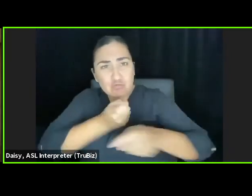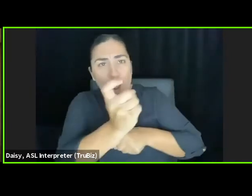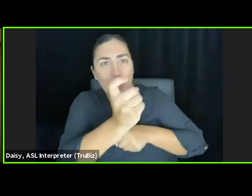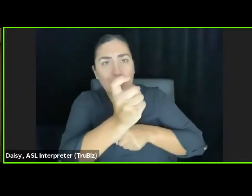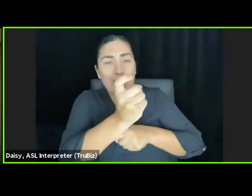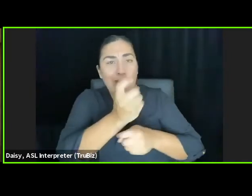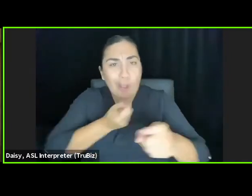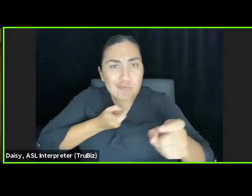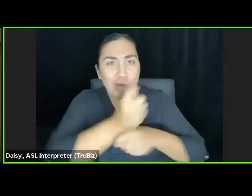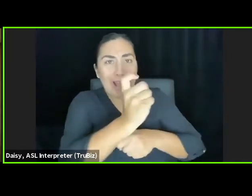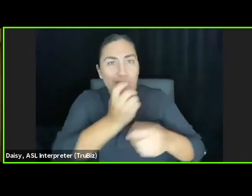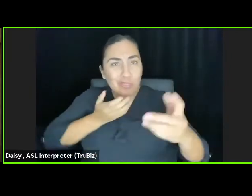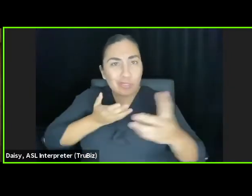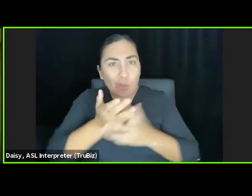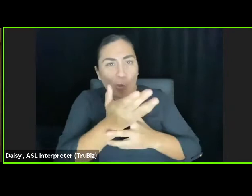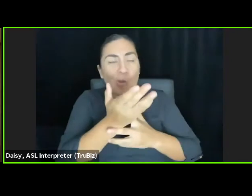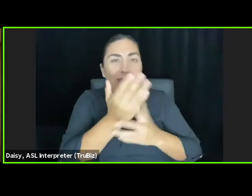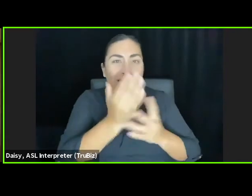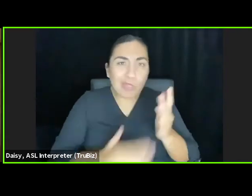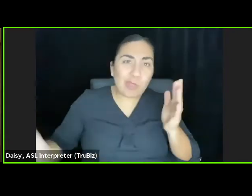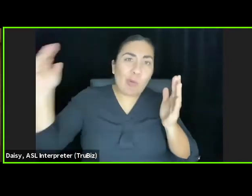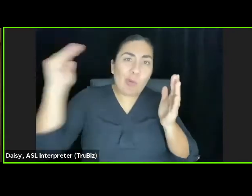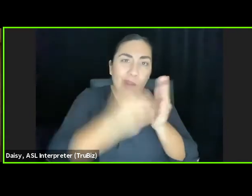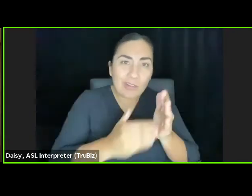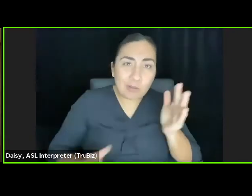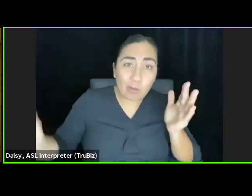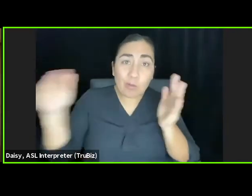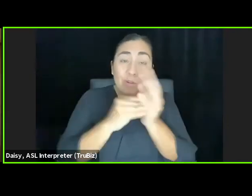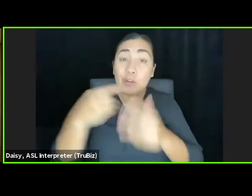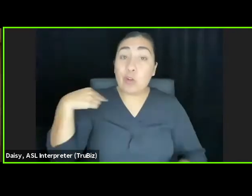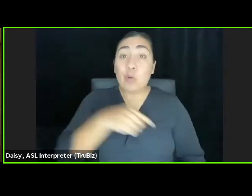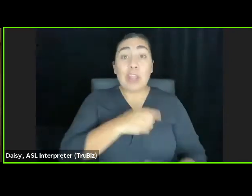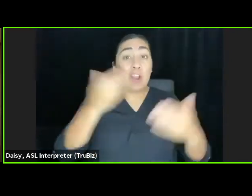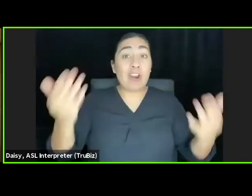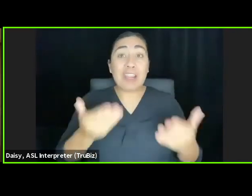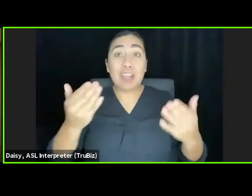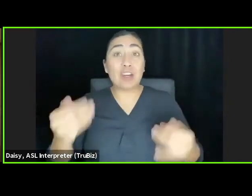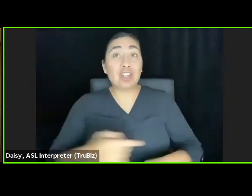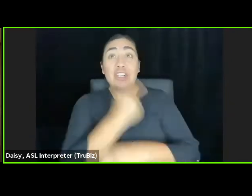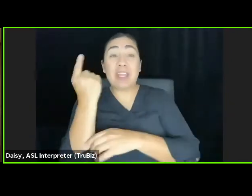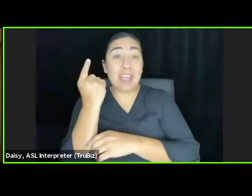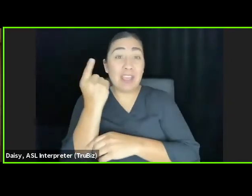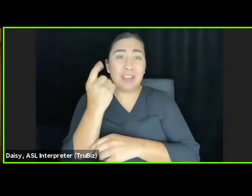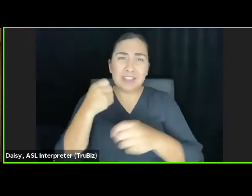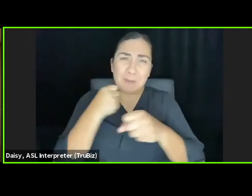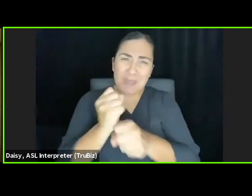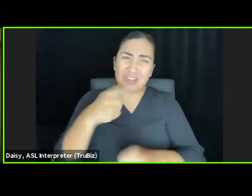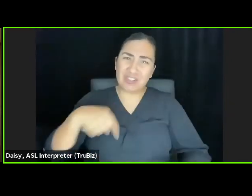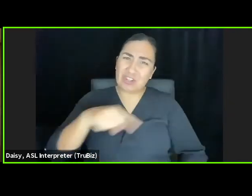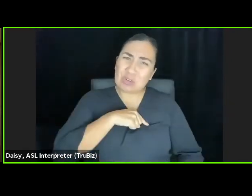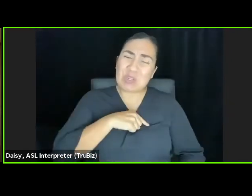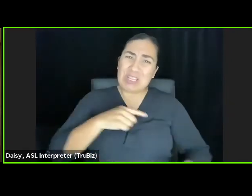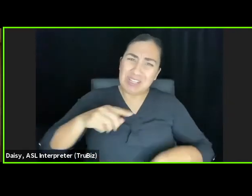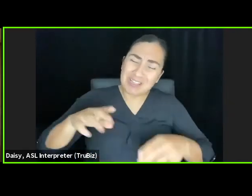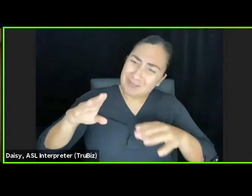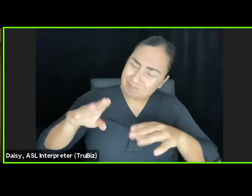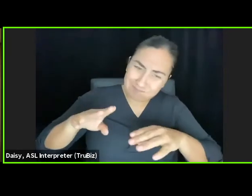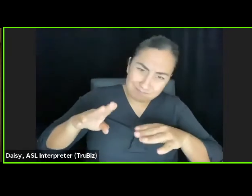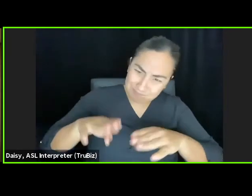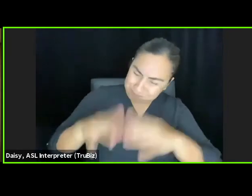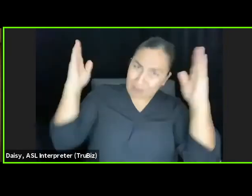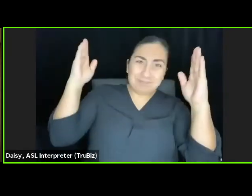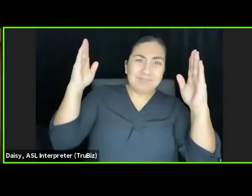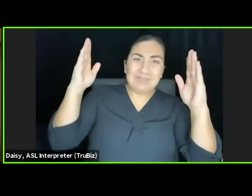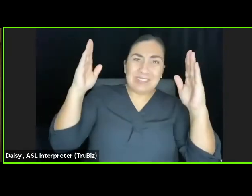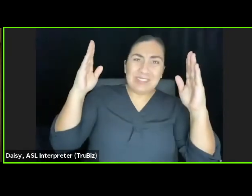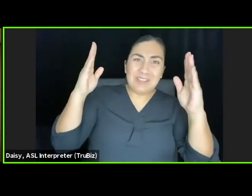So we are here today to pull up the floorboards, break open the cement, and bring this rot into the light.